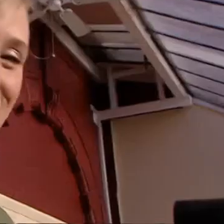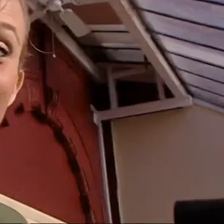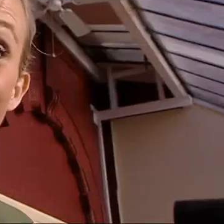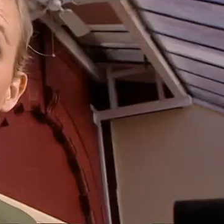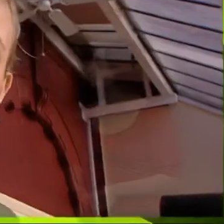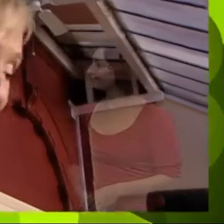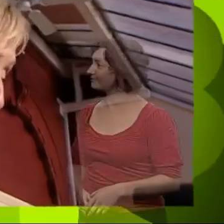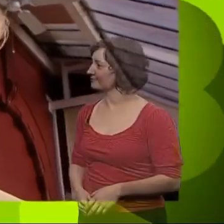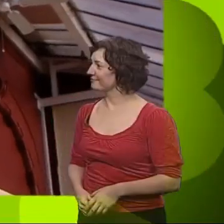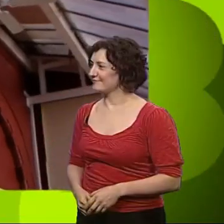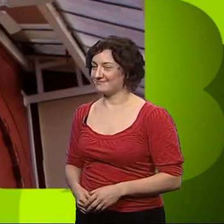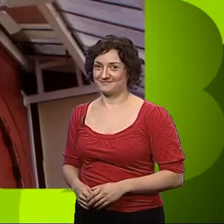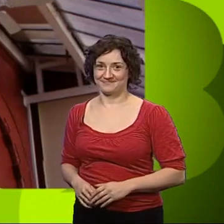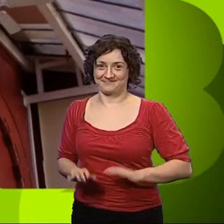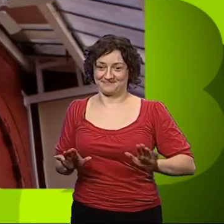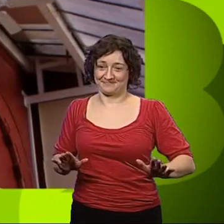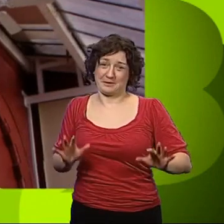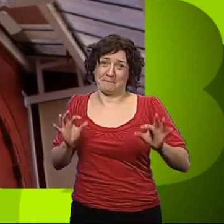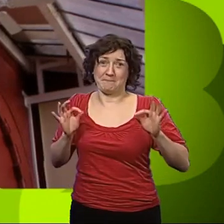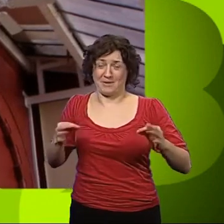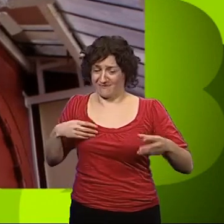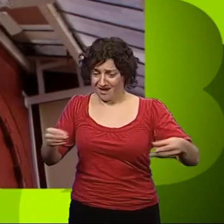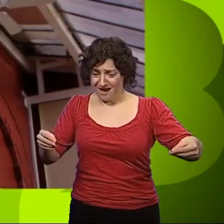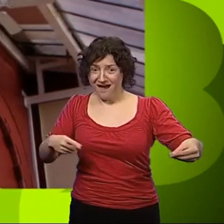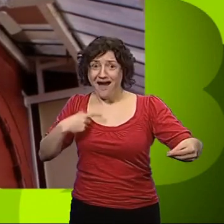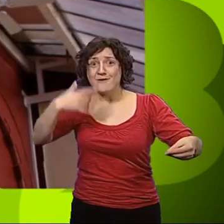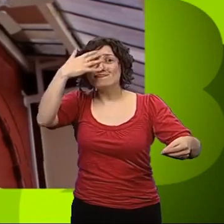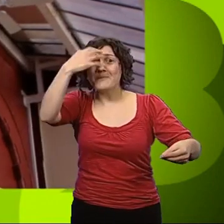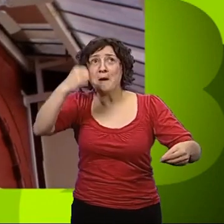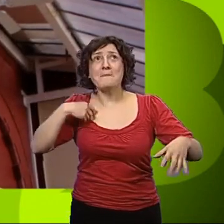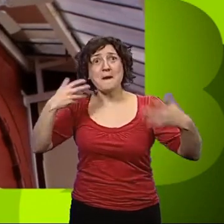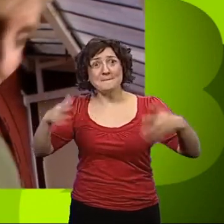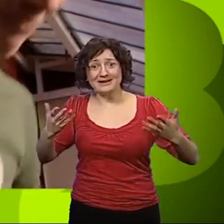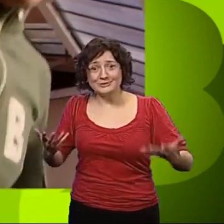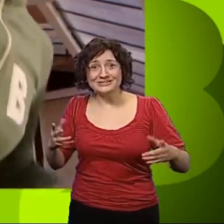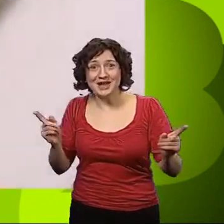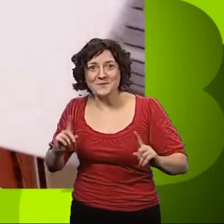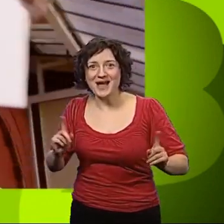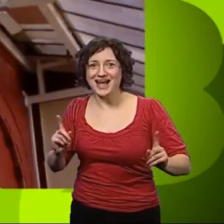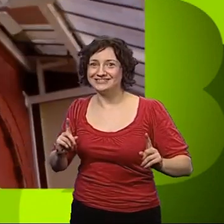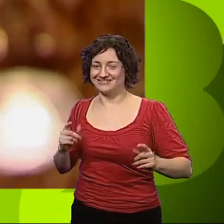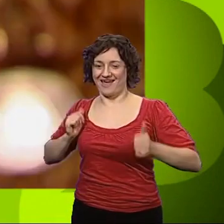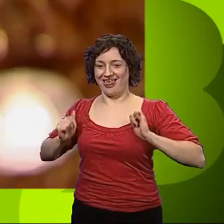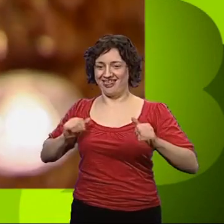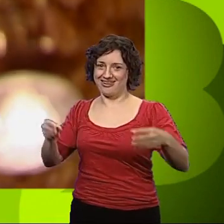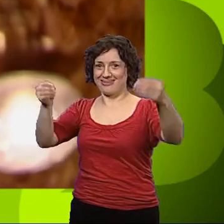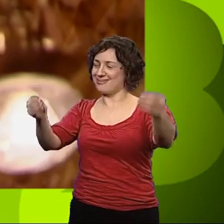Perfect, that's the ideal memento of my day, and I know exactly where to show it off.